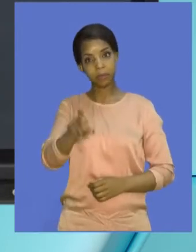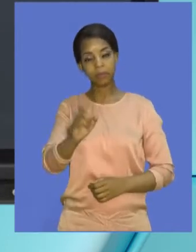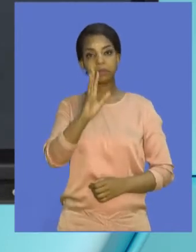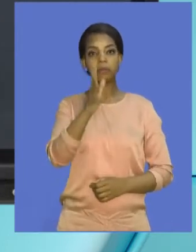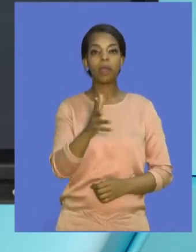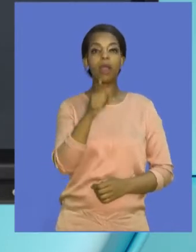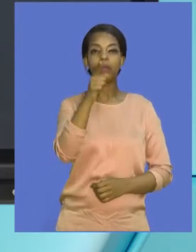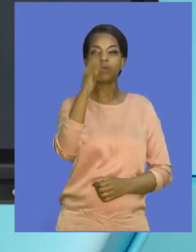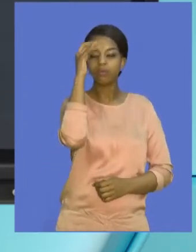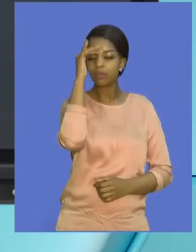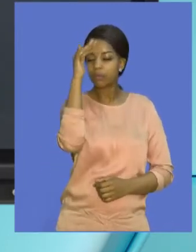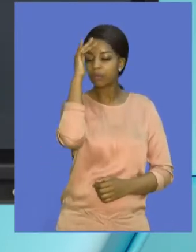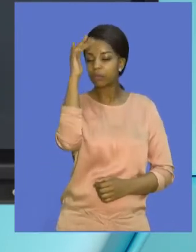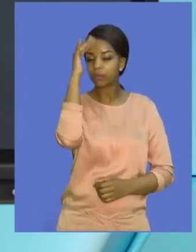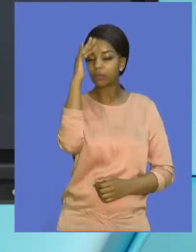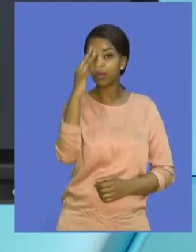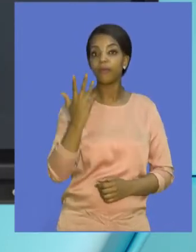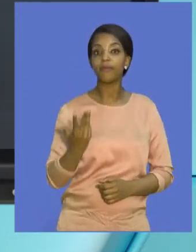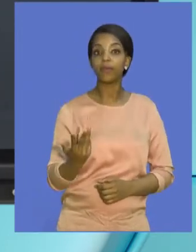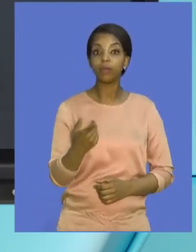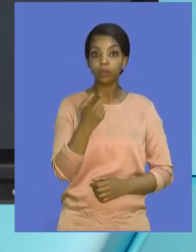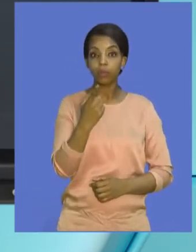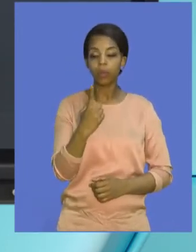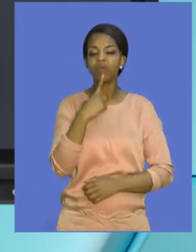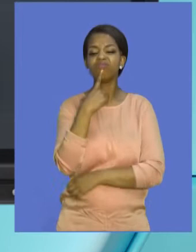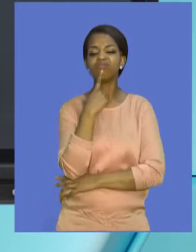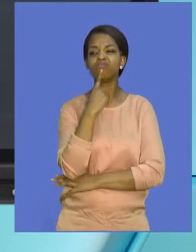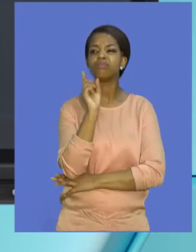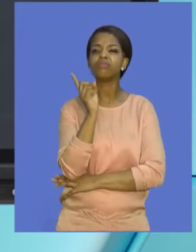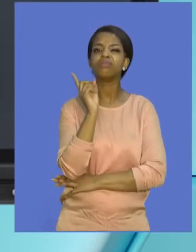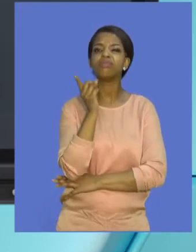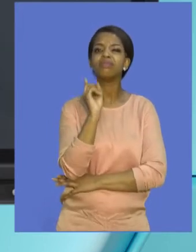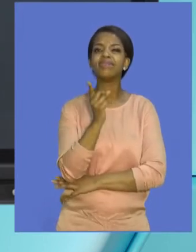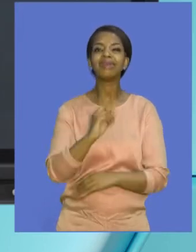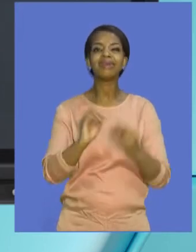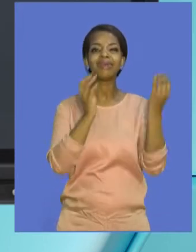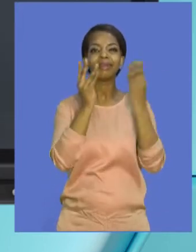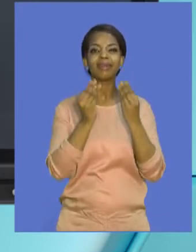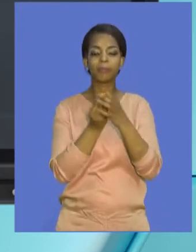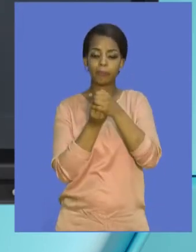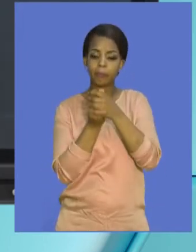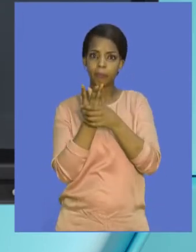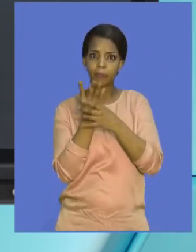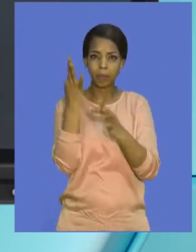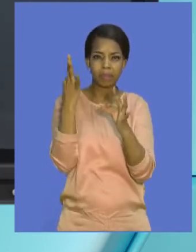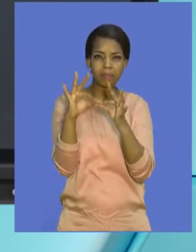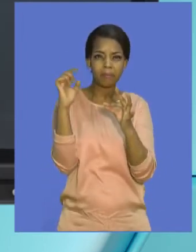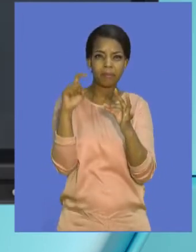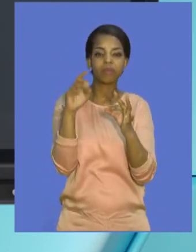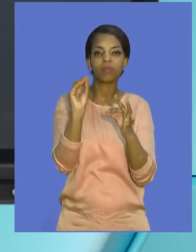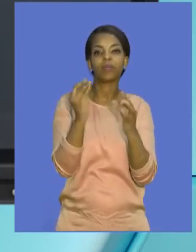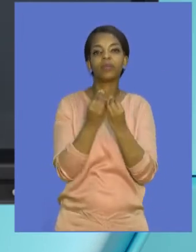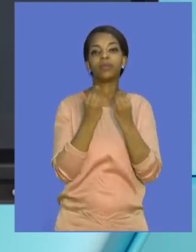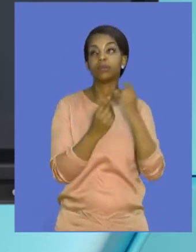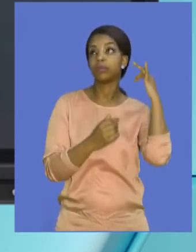about, so that when we're talking about this concept of simple growth in particular, then you have things that you are busy thinking